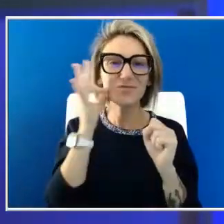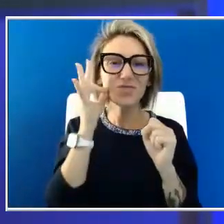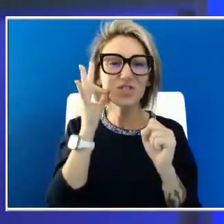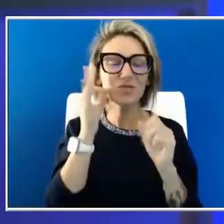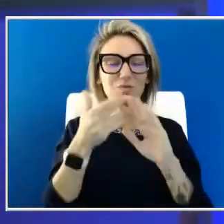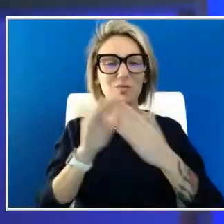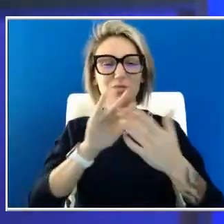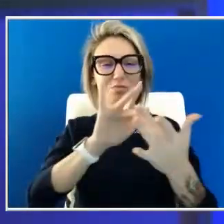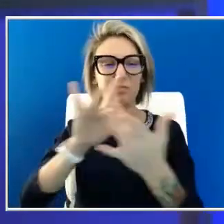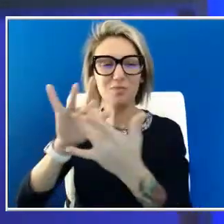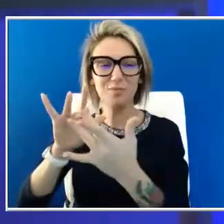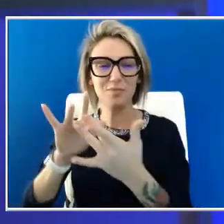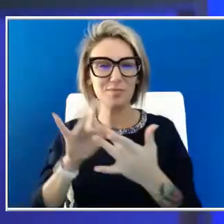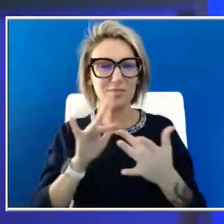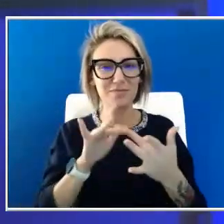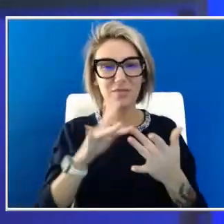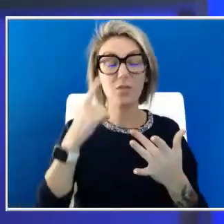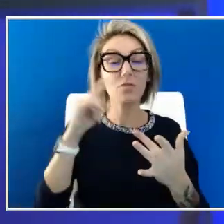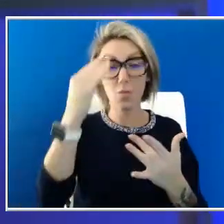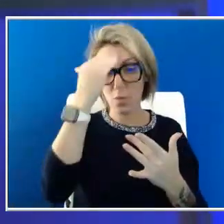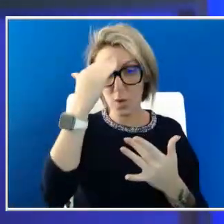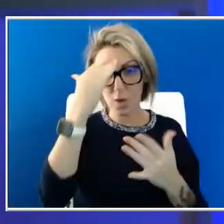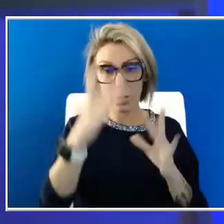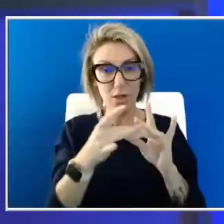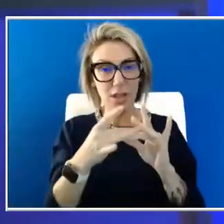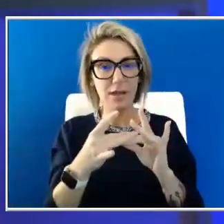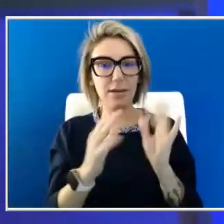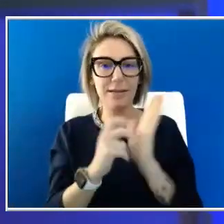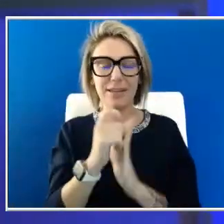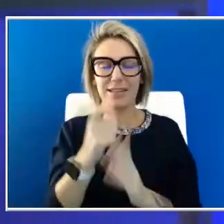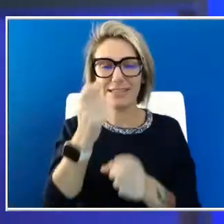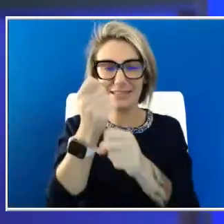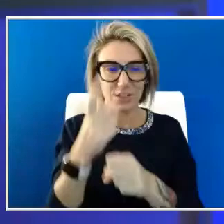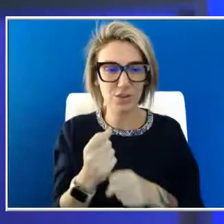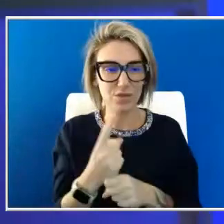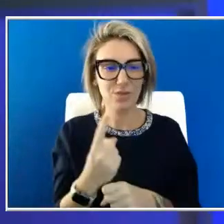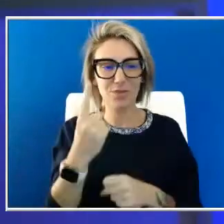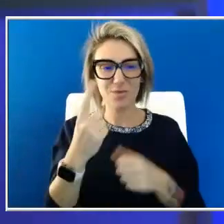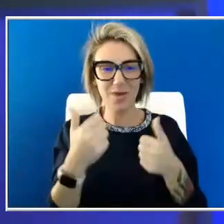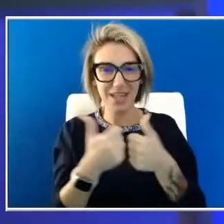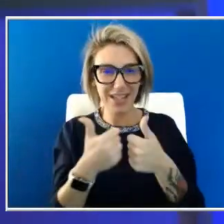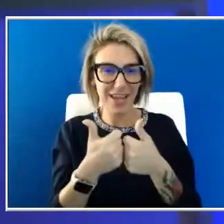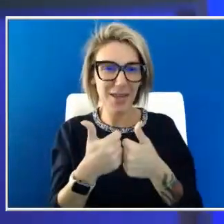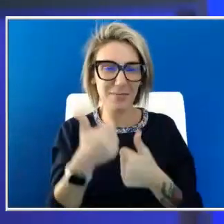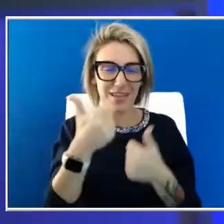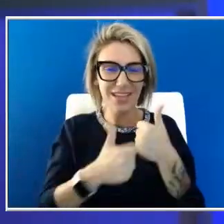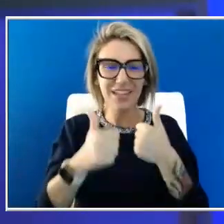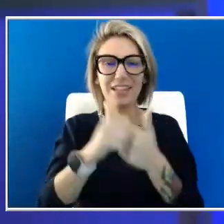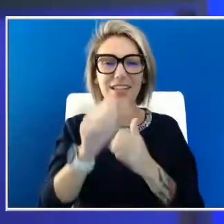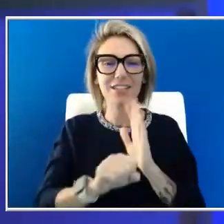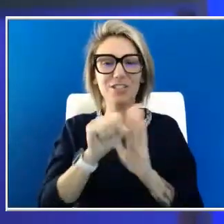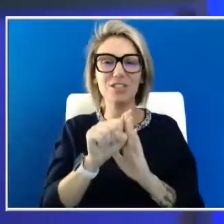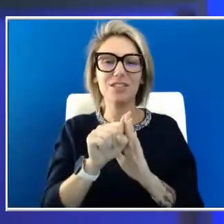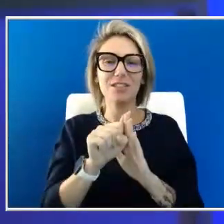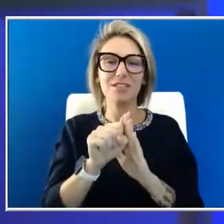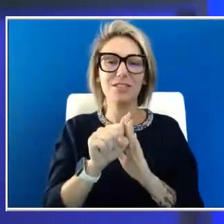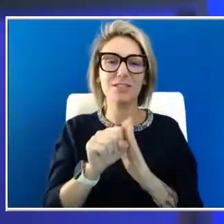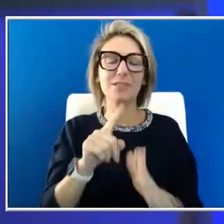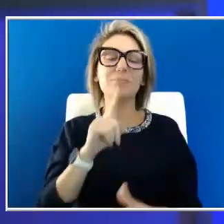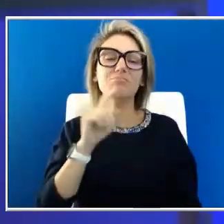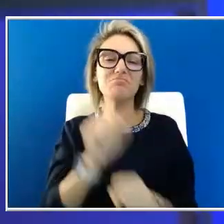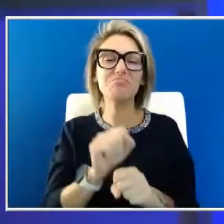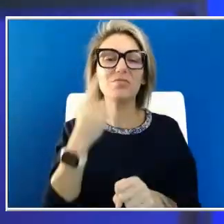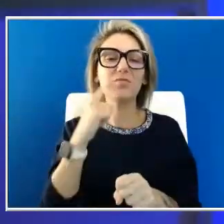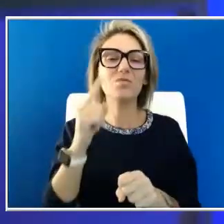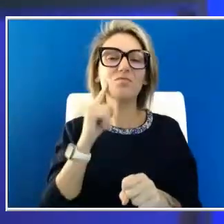events to raise awareness about cancer on a yearly basis. There's one game every season that dedicated to the crucial catch to raise awareness